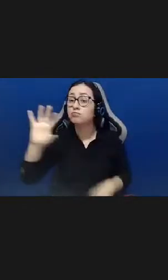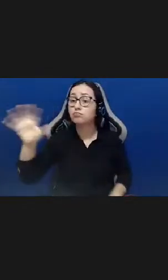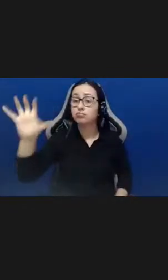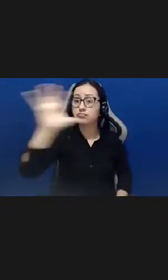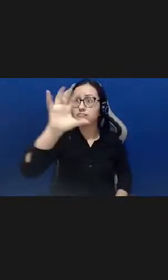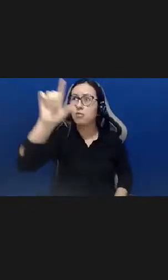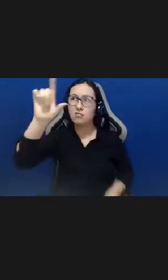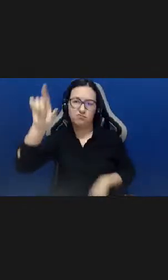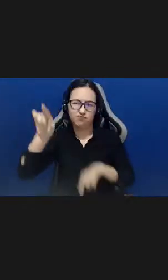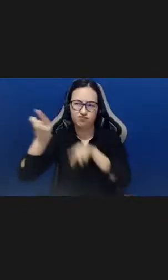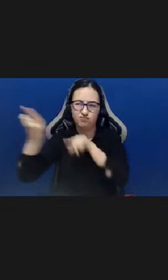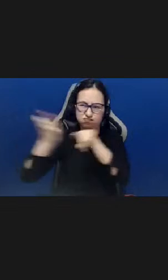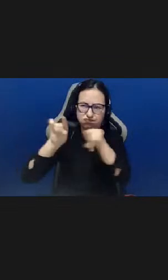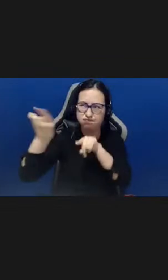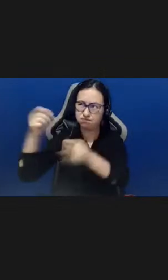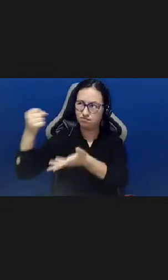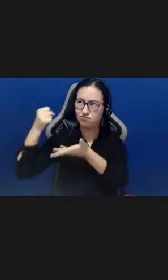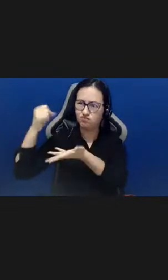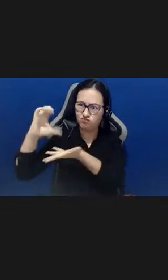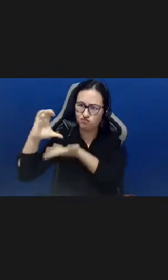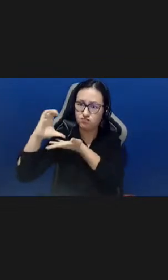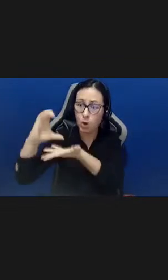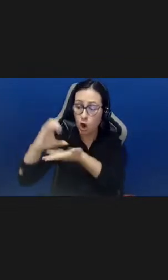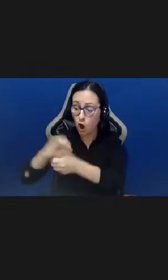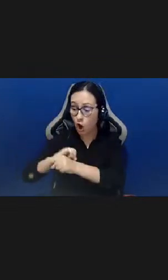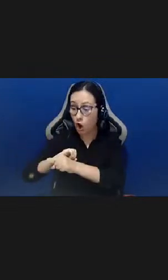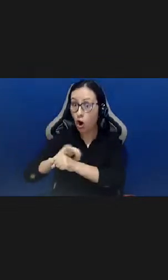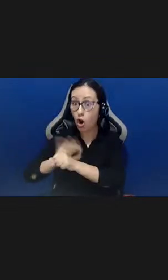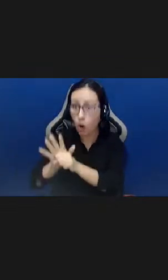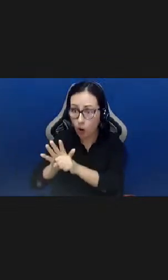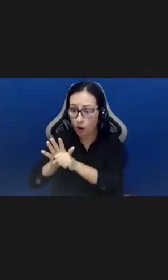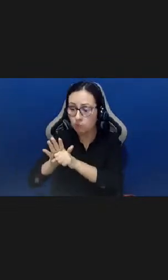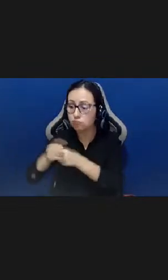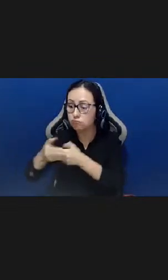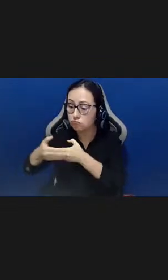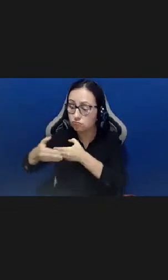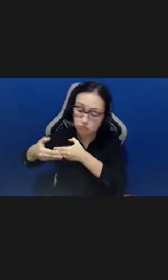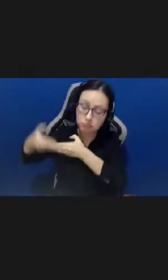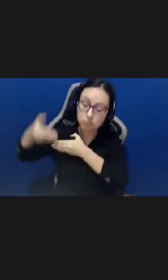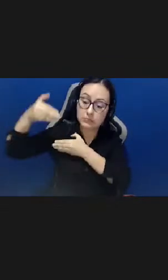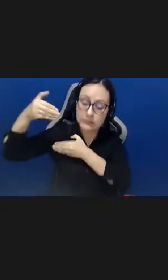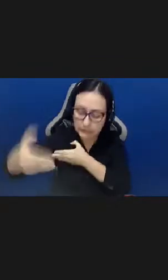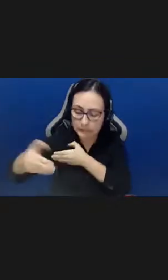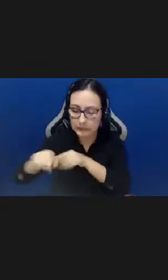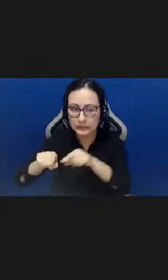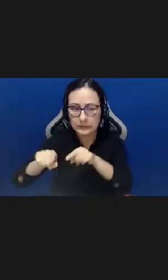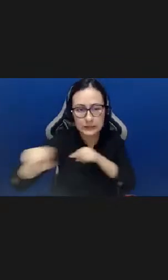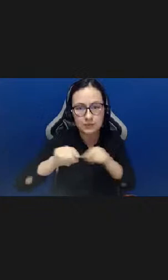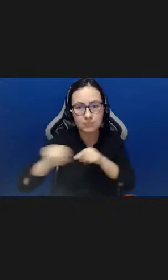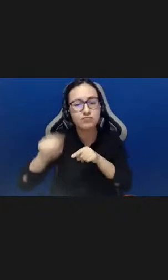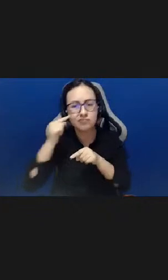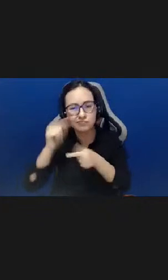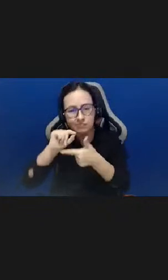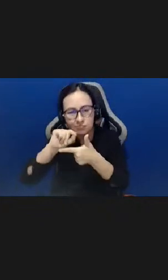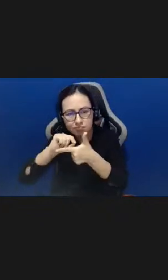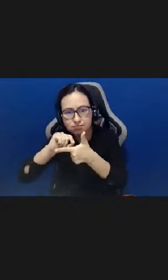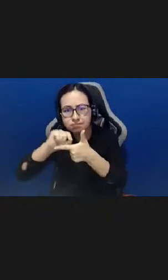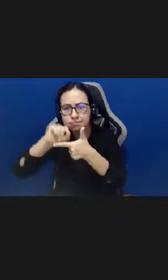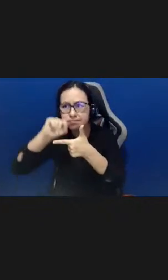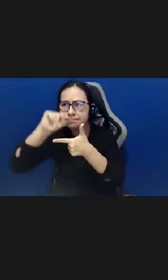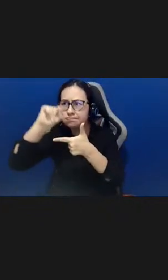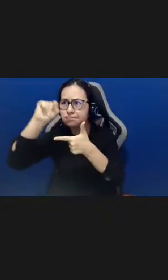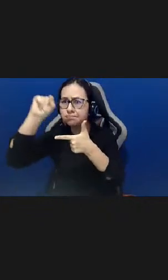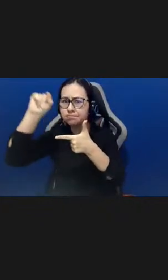COVID across the board. On the left, you can see a survival curve that tells you that the red curve there